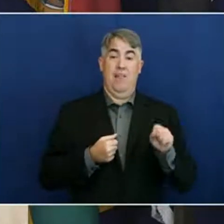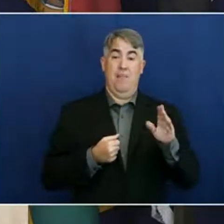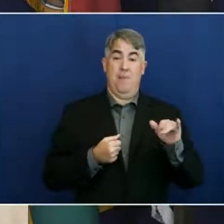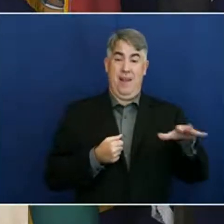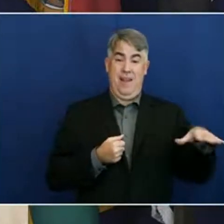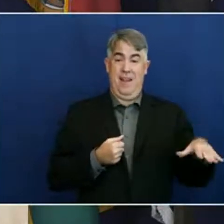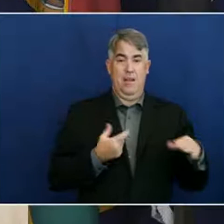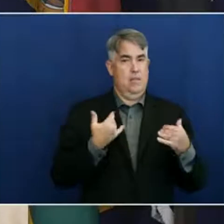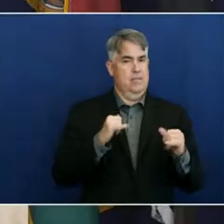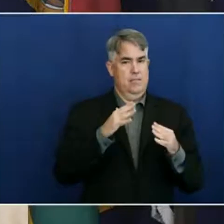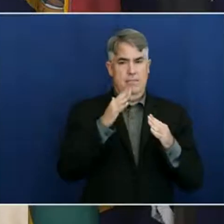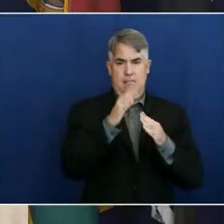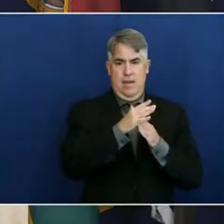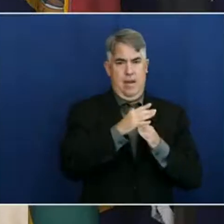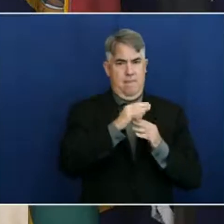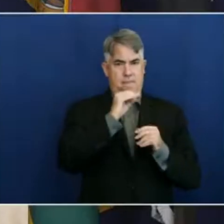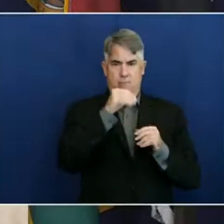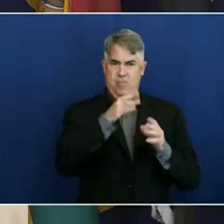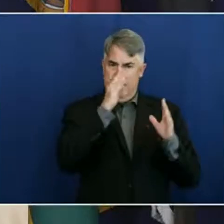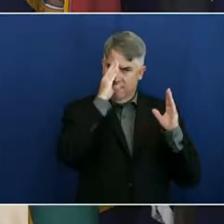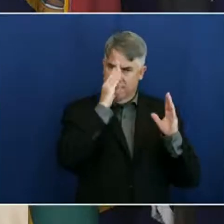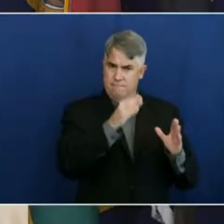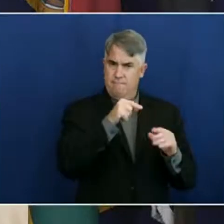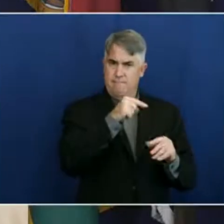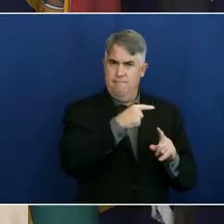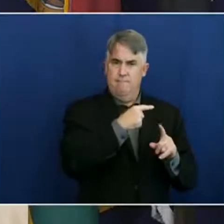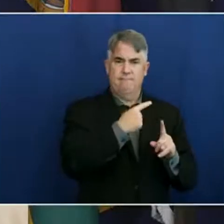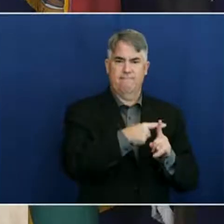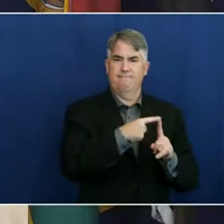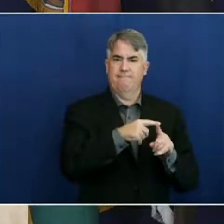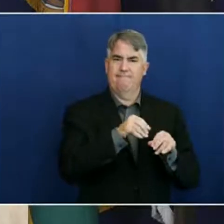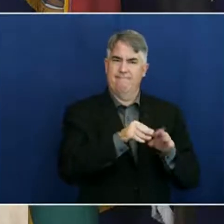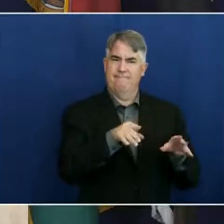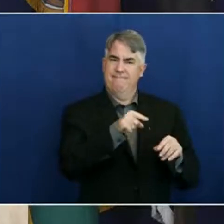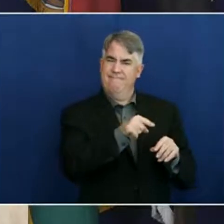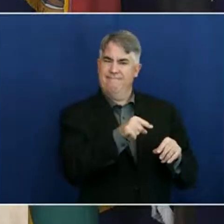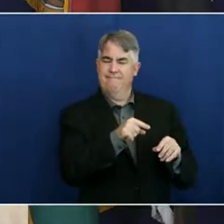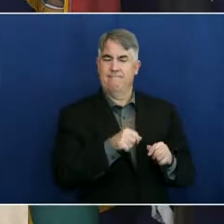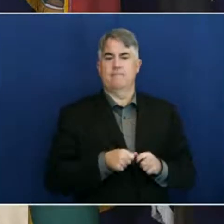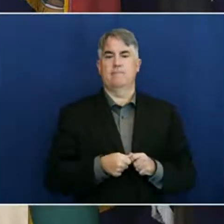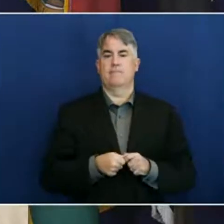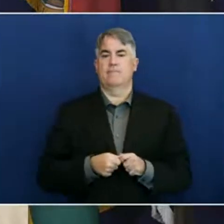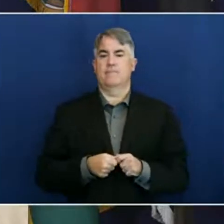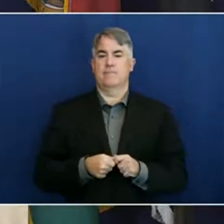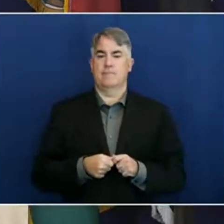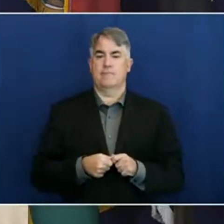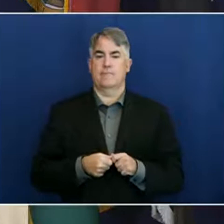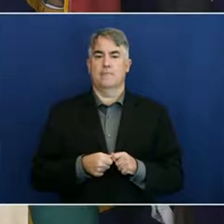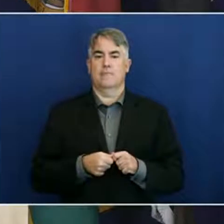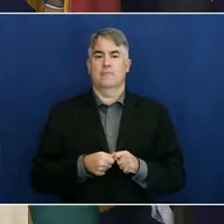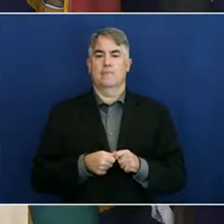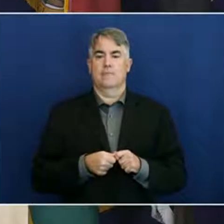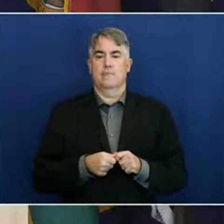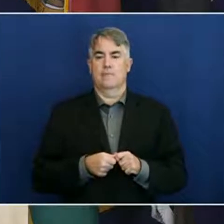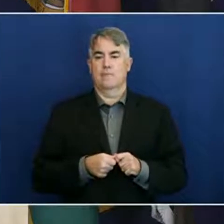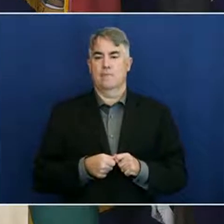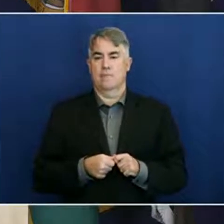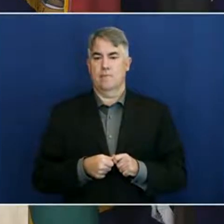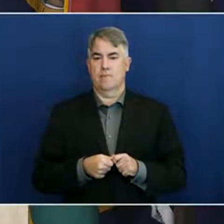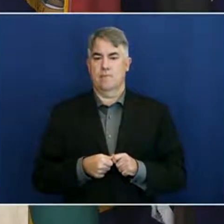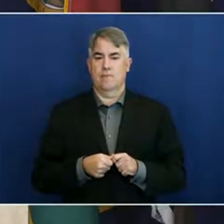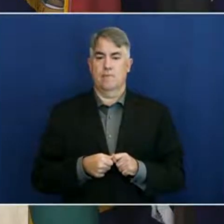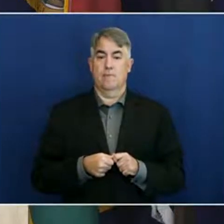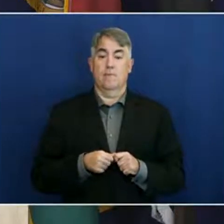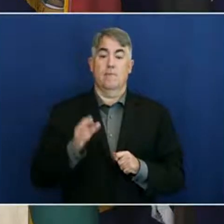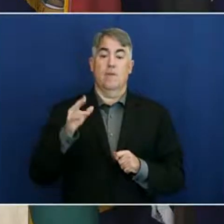As of May 5th, we have 67.2% of the population that actually has at least one dose of the vaccine. And the second one is the